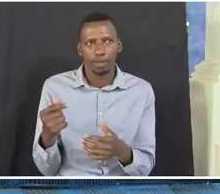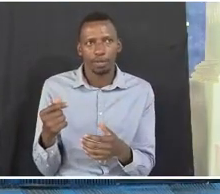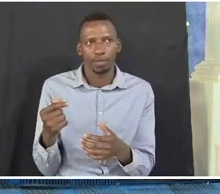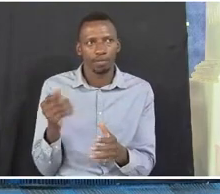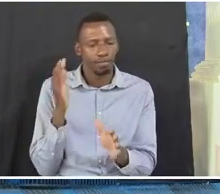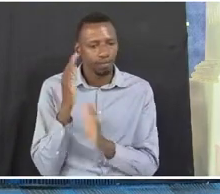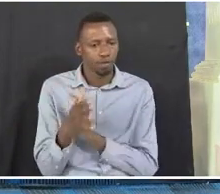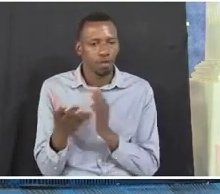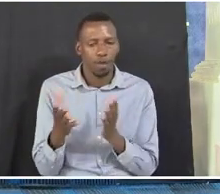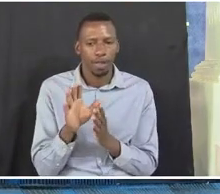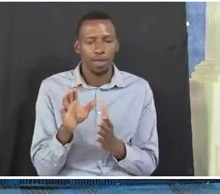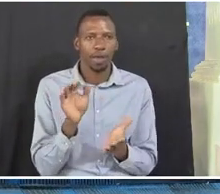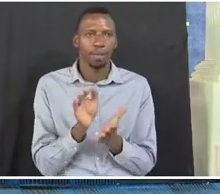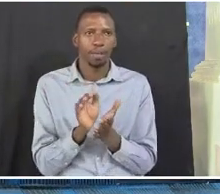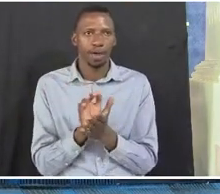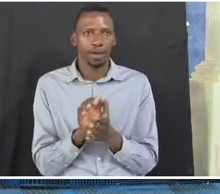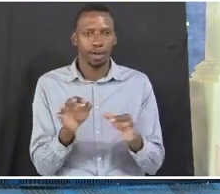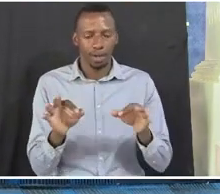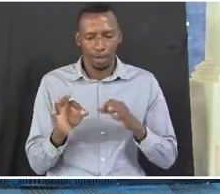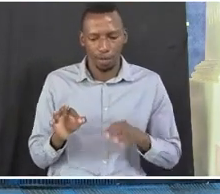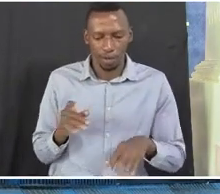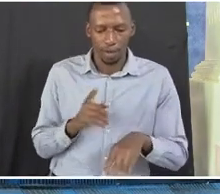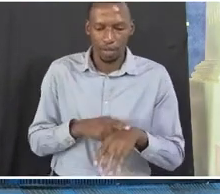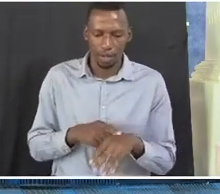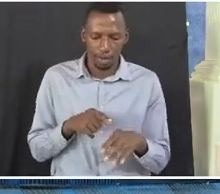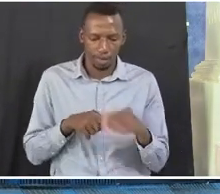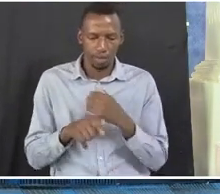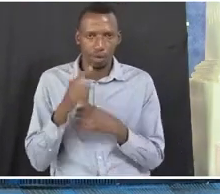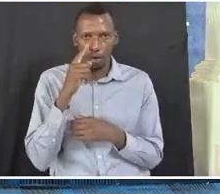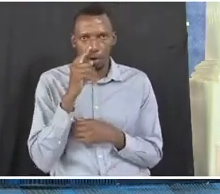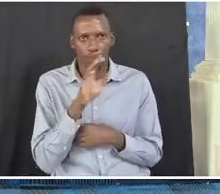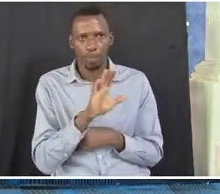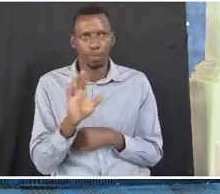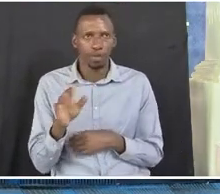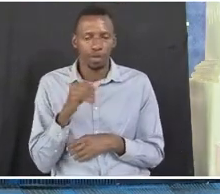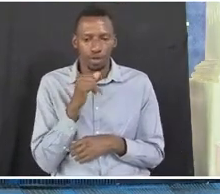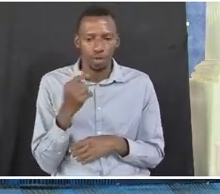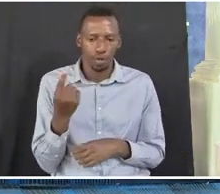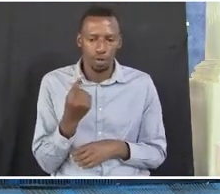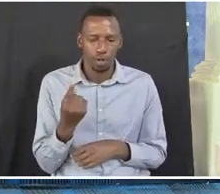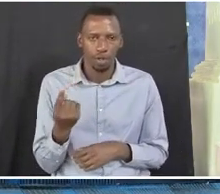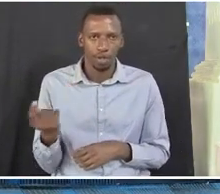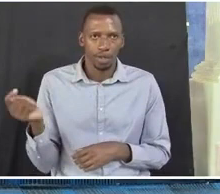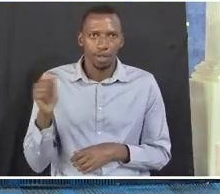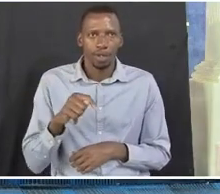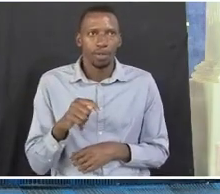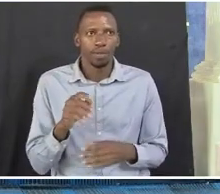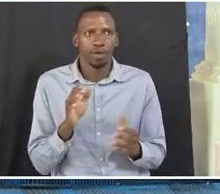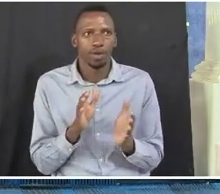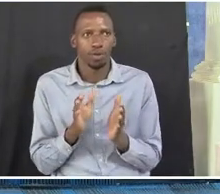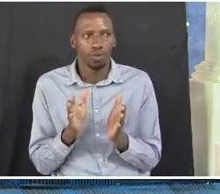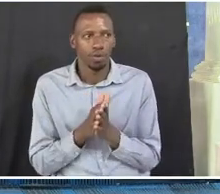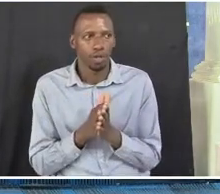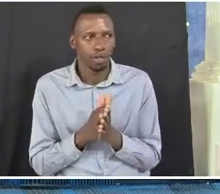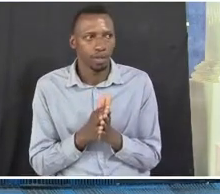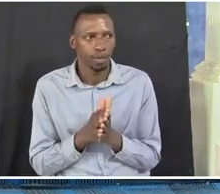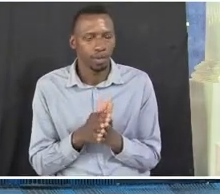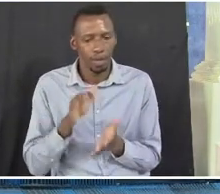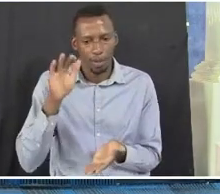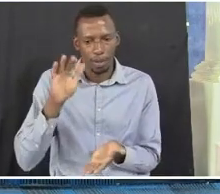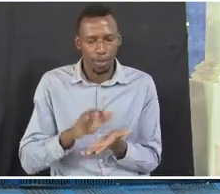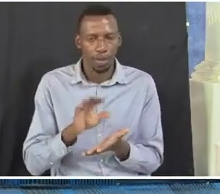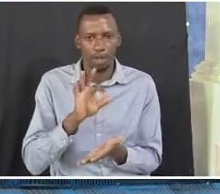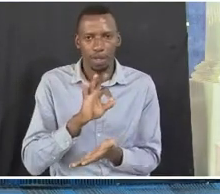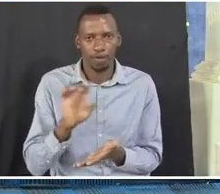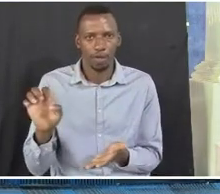their bank accounts. When they came to their home, they not only came with a reduced fees balance, but they